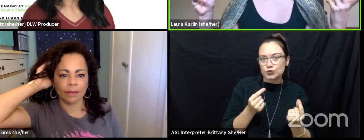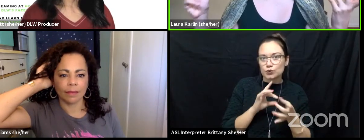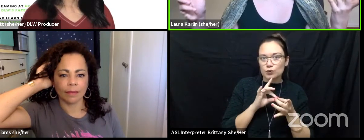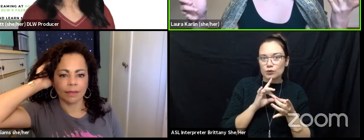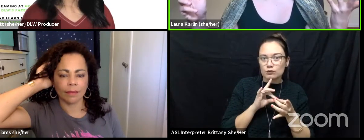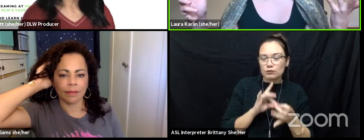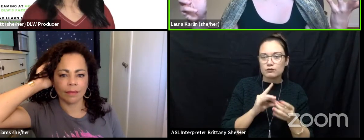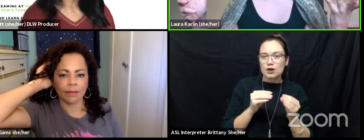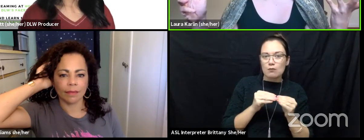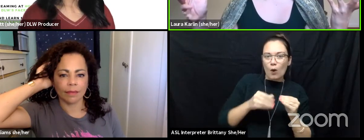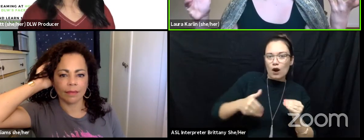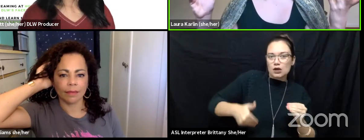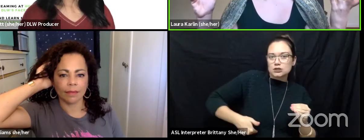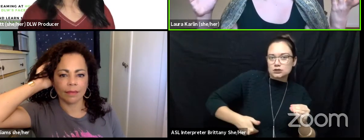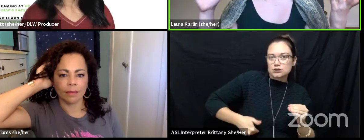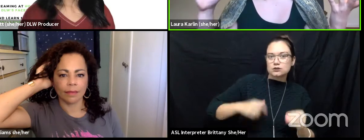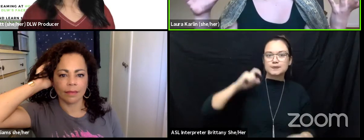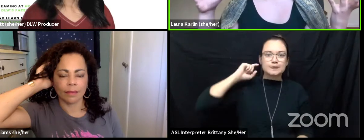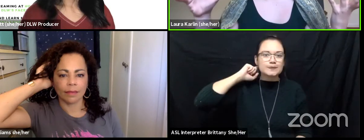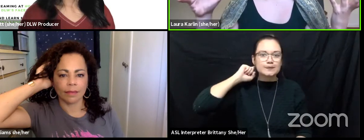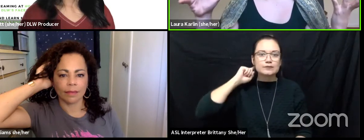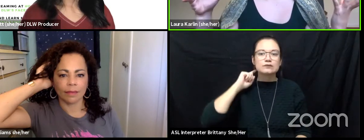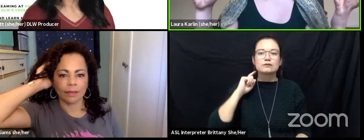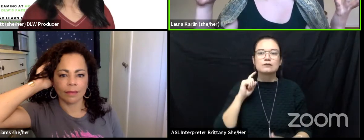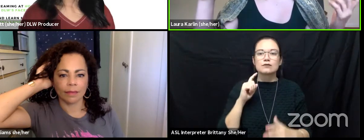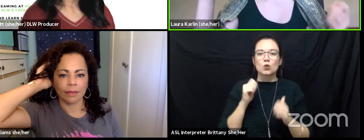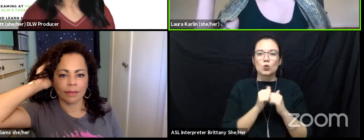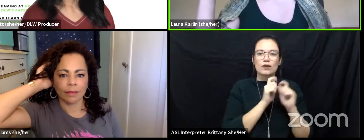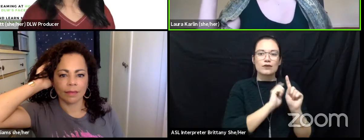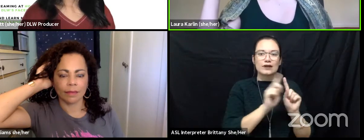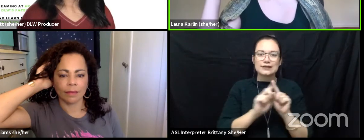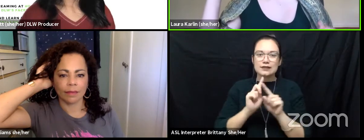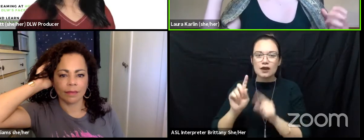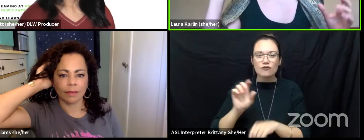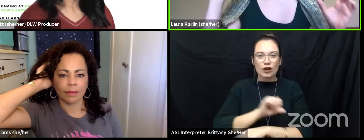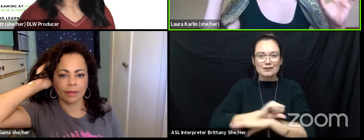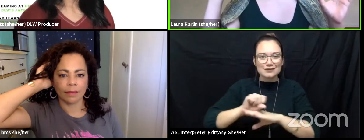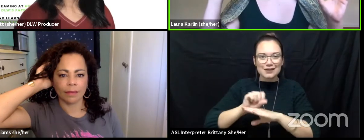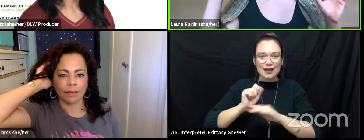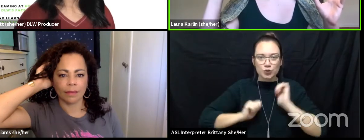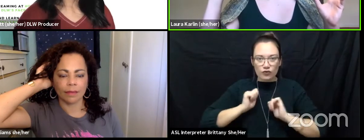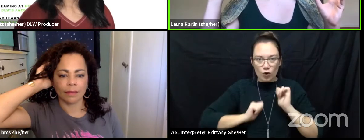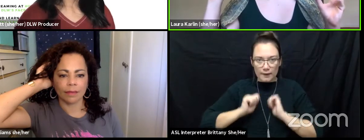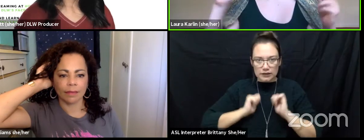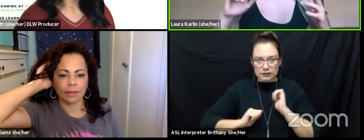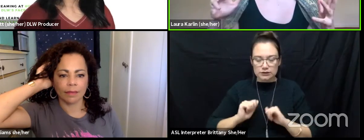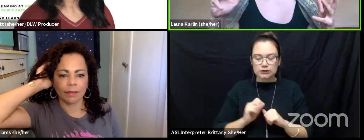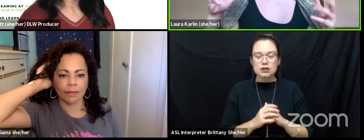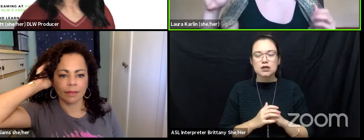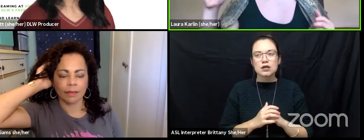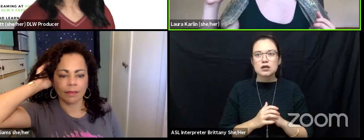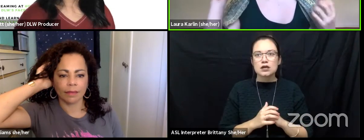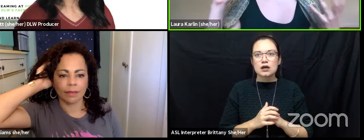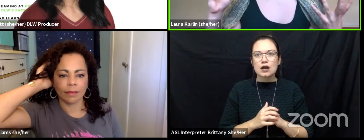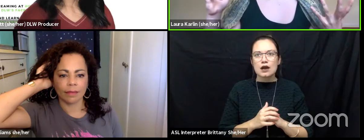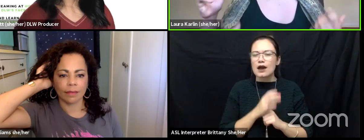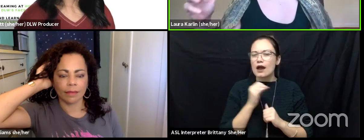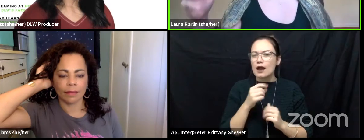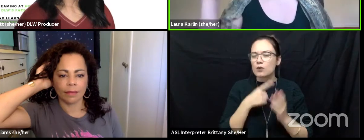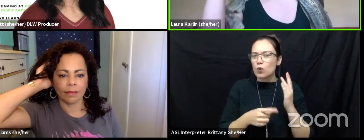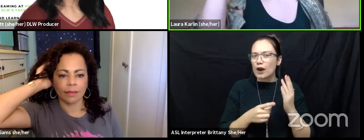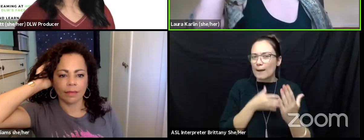intuitively for a long time with a bunch of our different stage performances and what I'm fighting against. And what